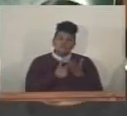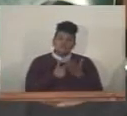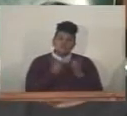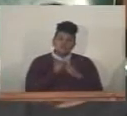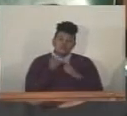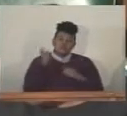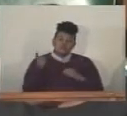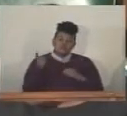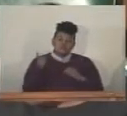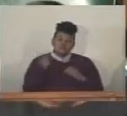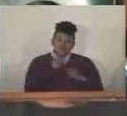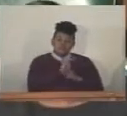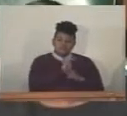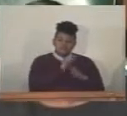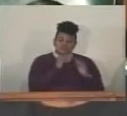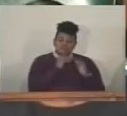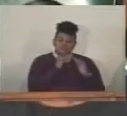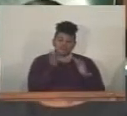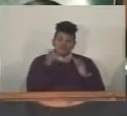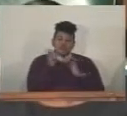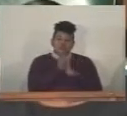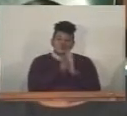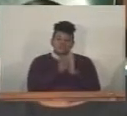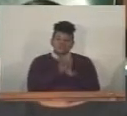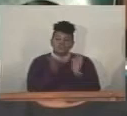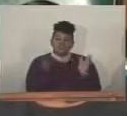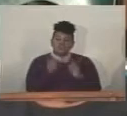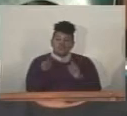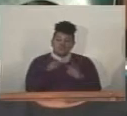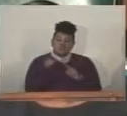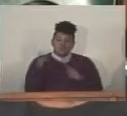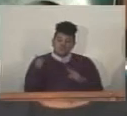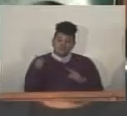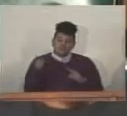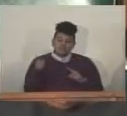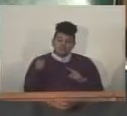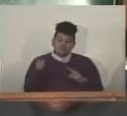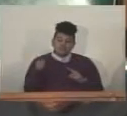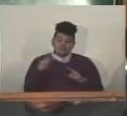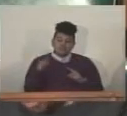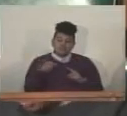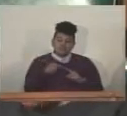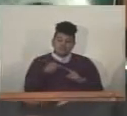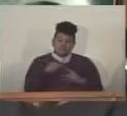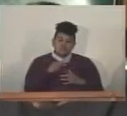my understanding is that it should work.